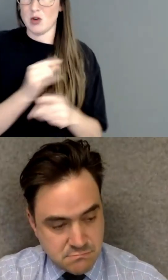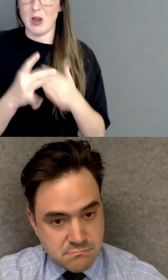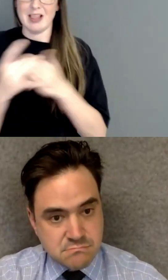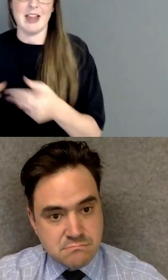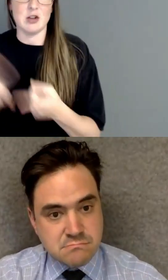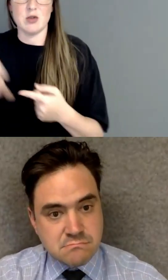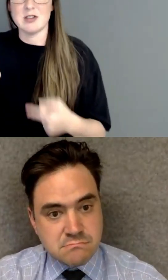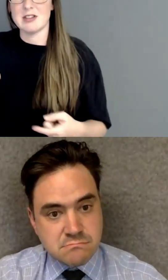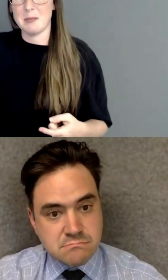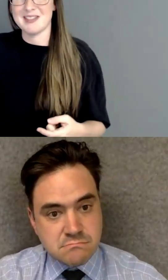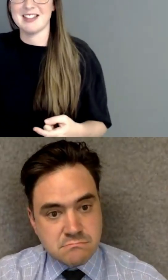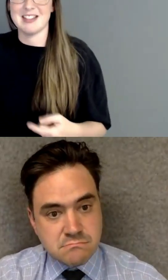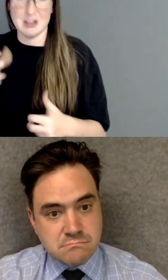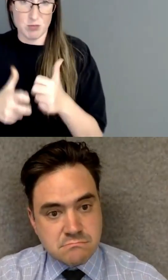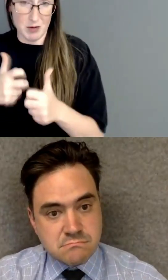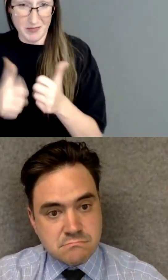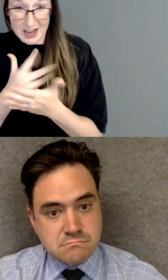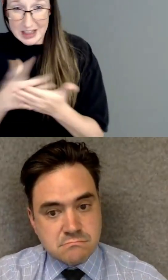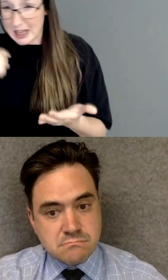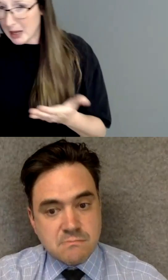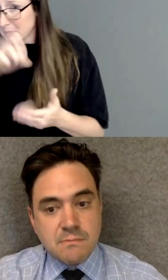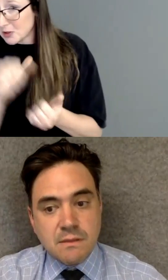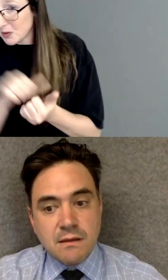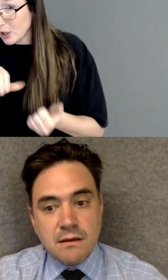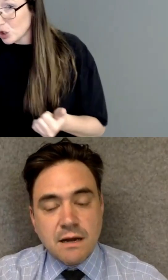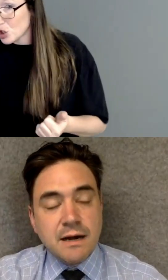problem. Anything I missed on that, Josh?